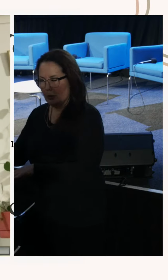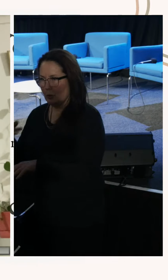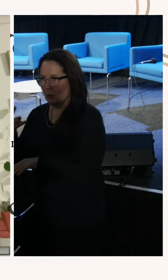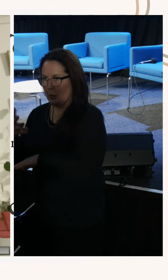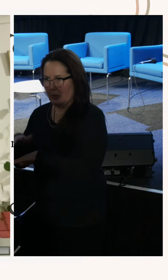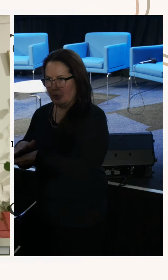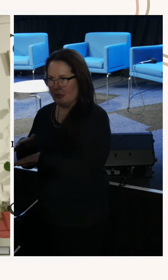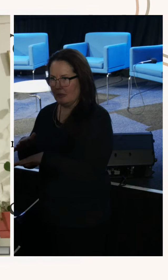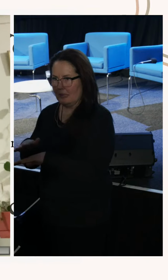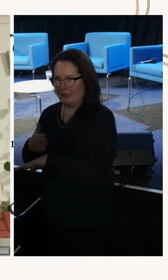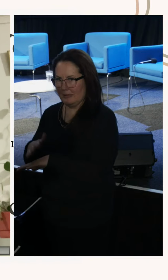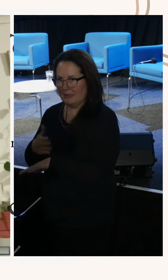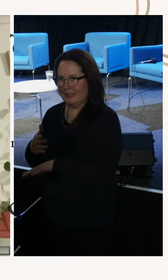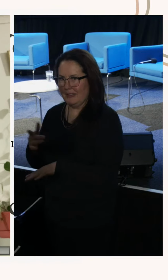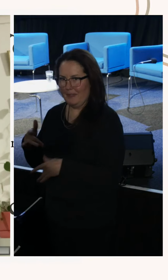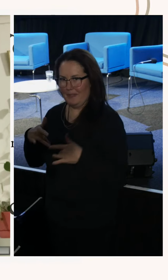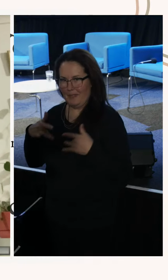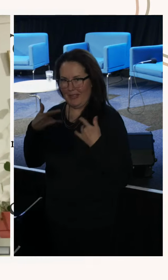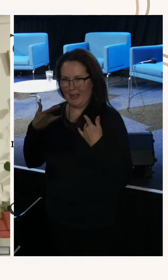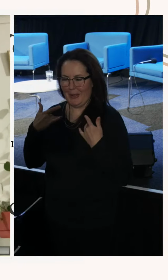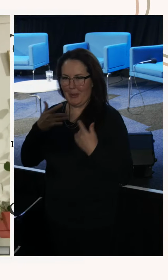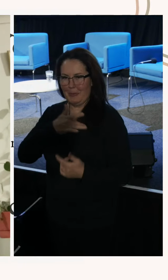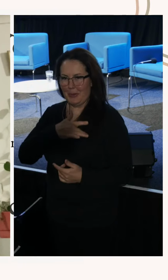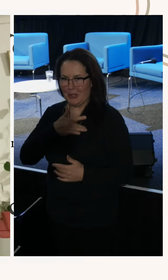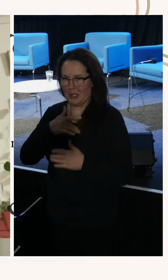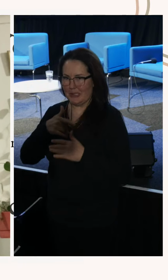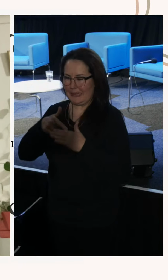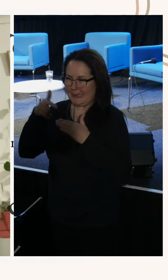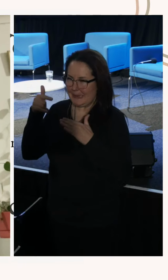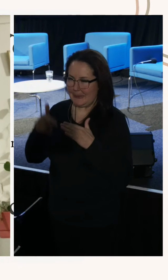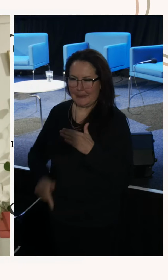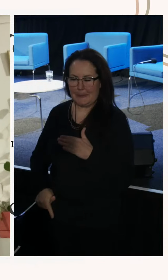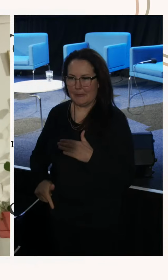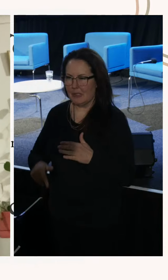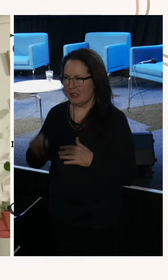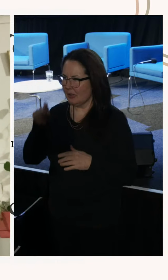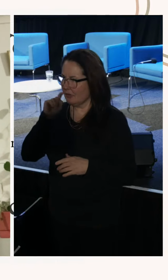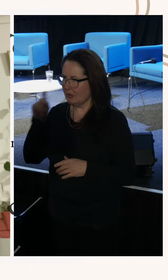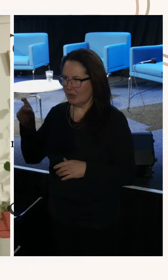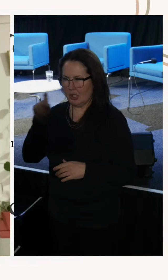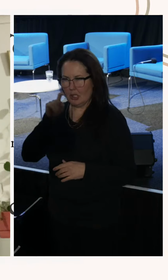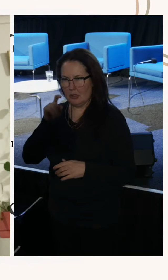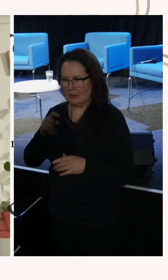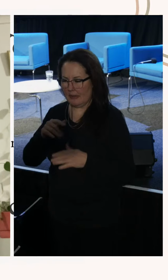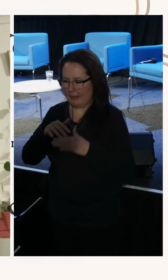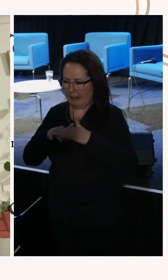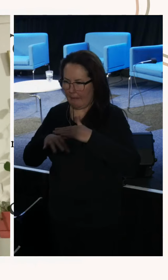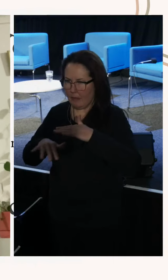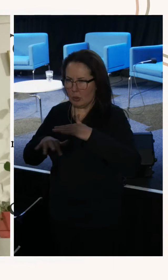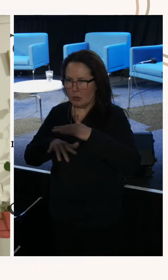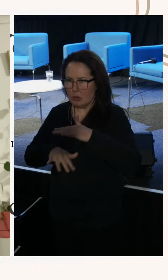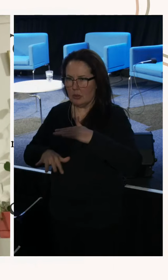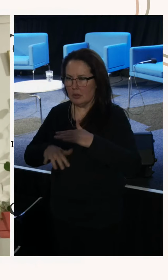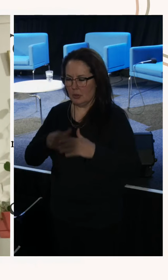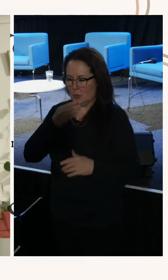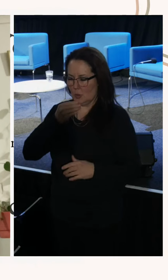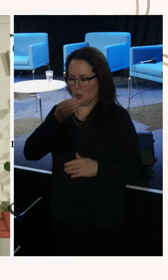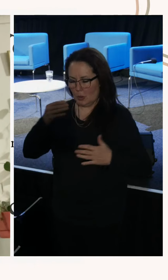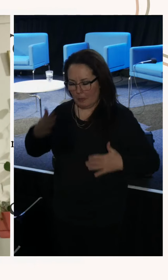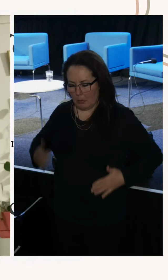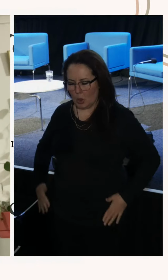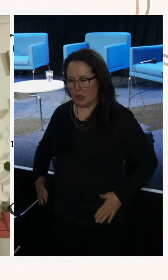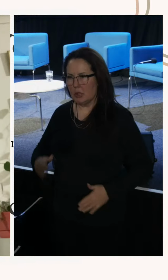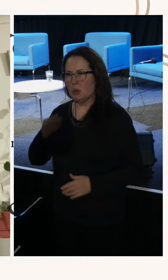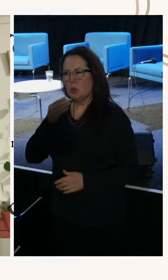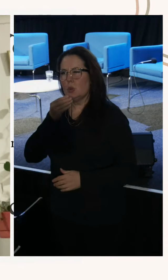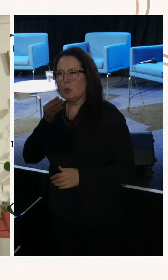deeply. There were so many levels and layers to the strangeness of those times. My Jewishness and my Jewish body has been